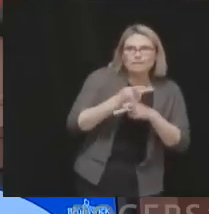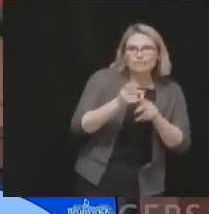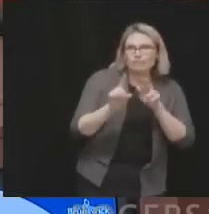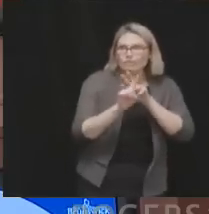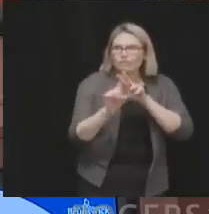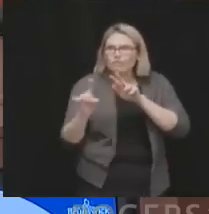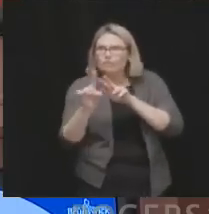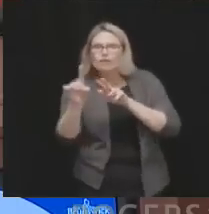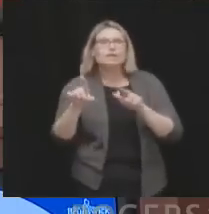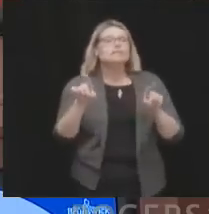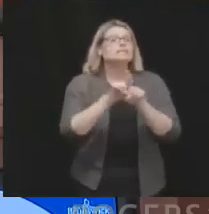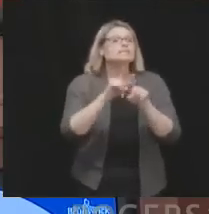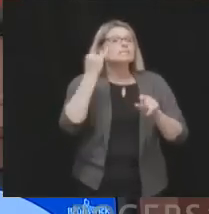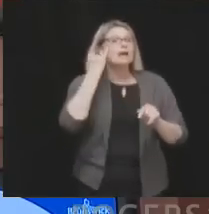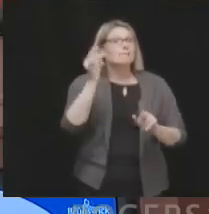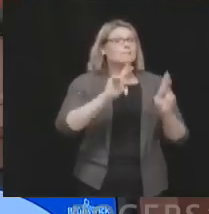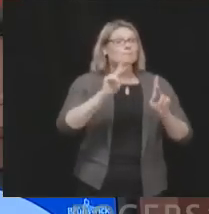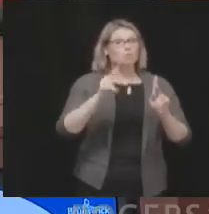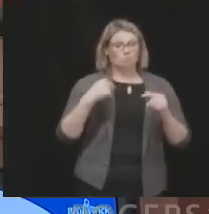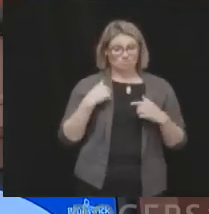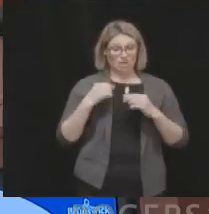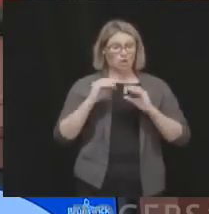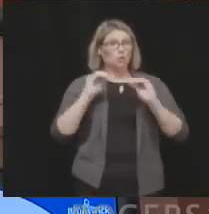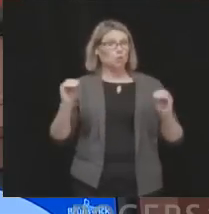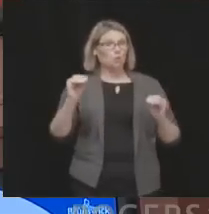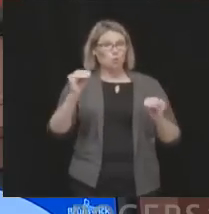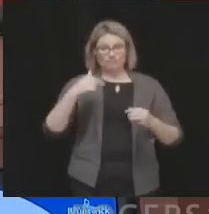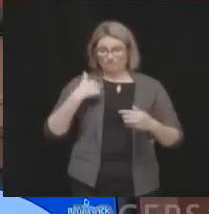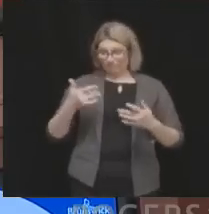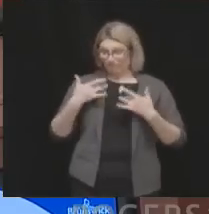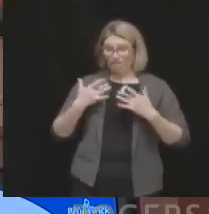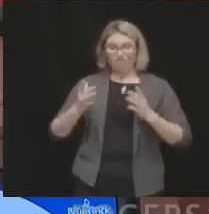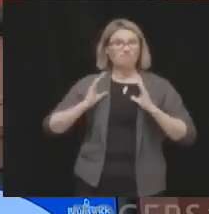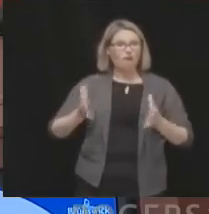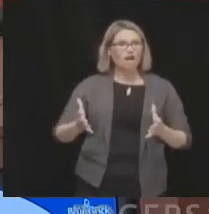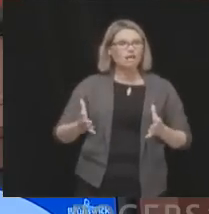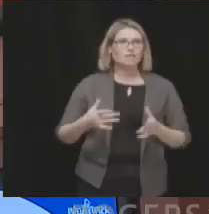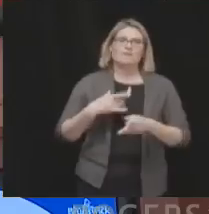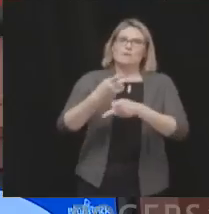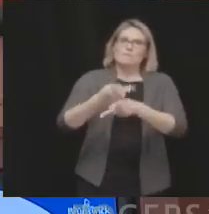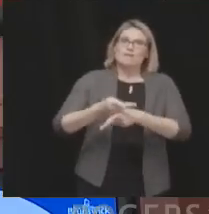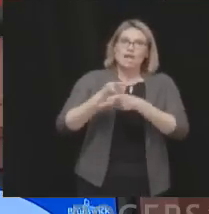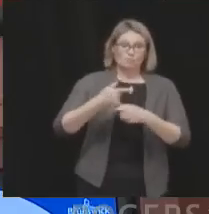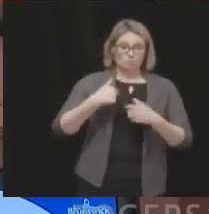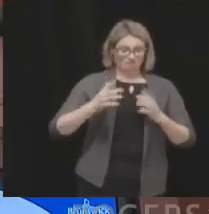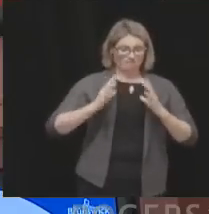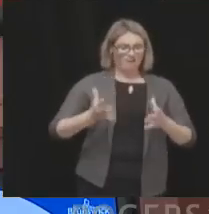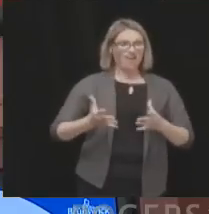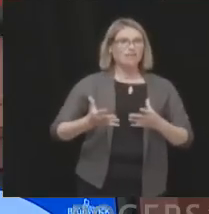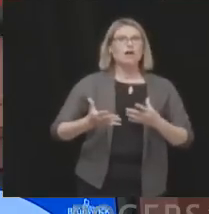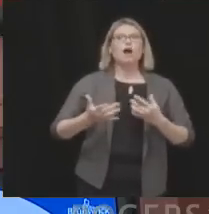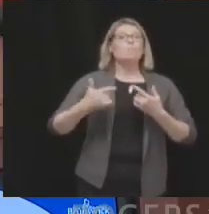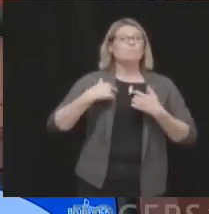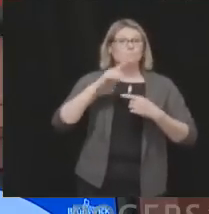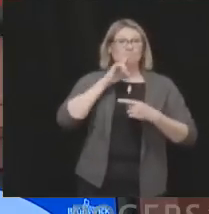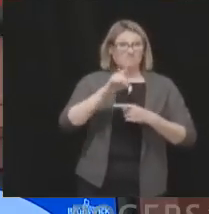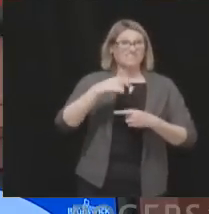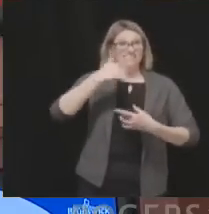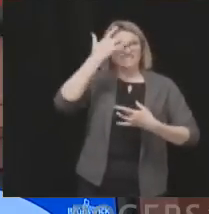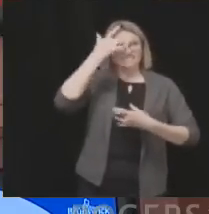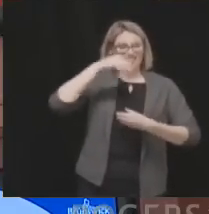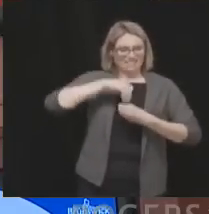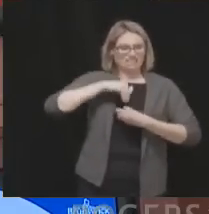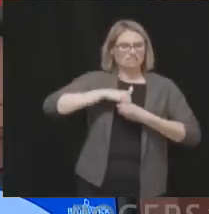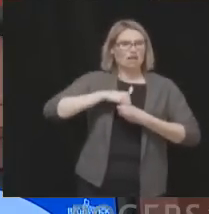These are uncharted waters, and this is a voyage we are all on together. And it's our responsibility and certainly my